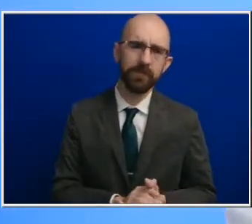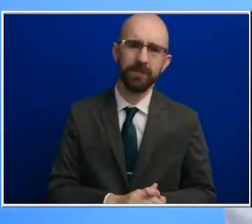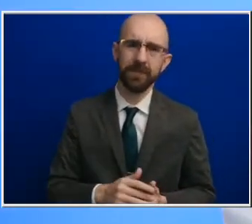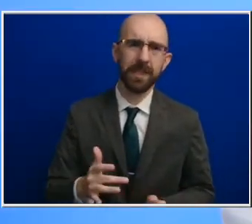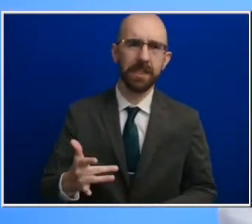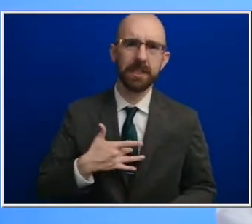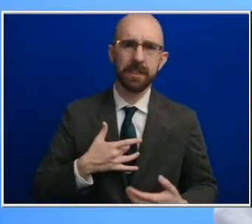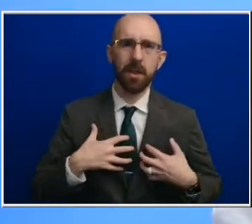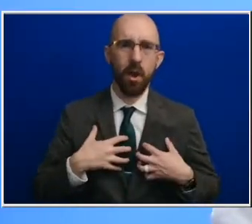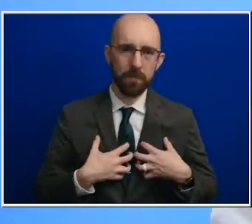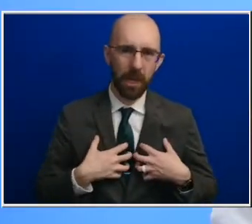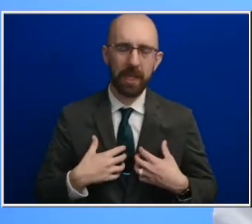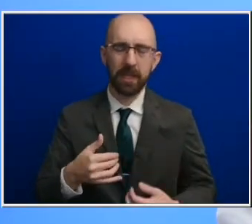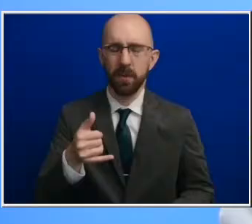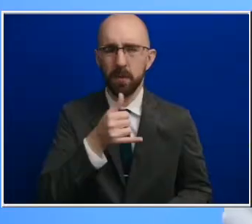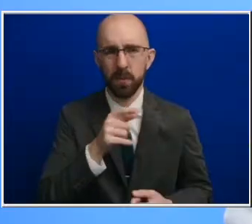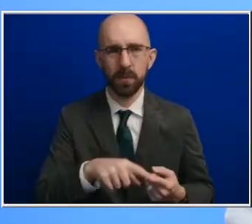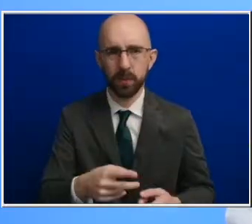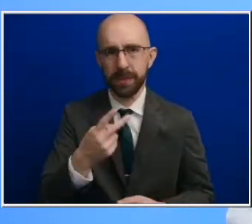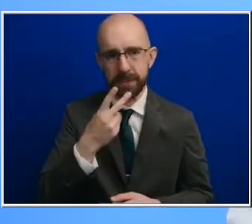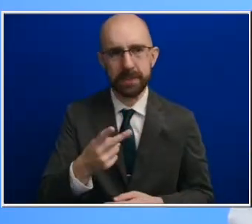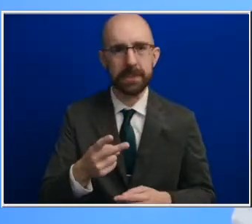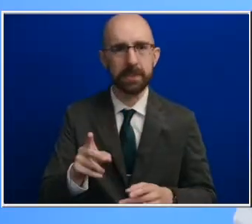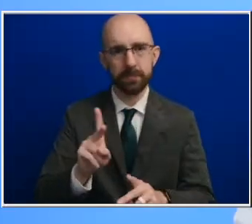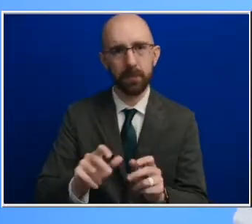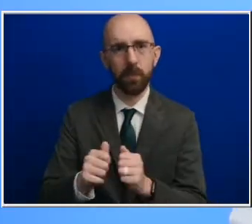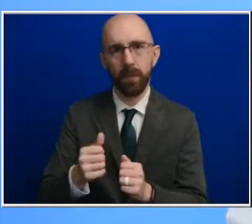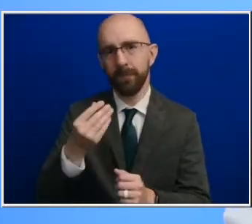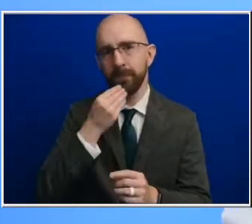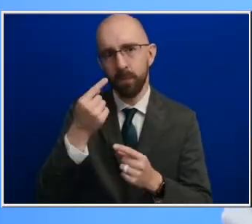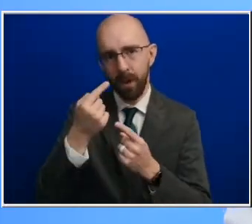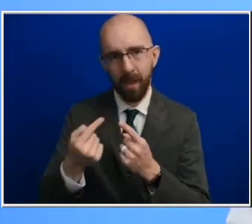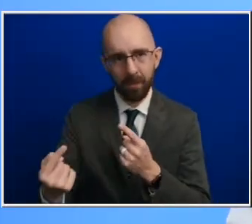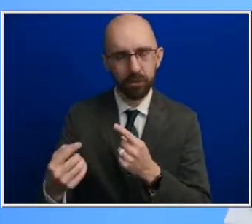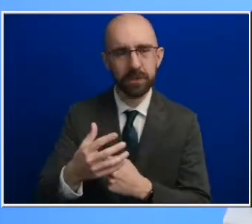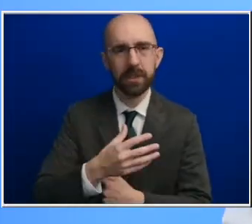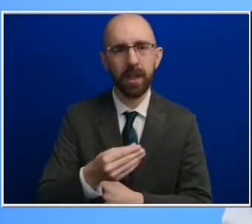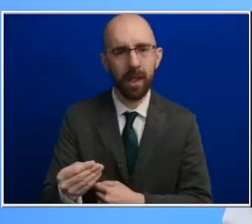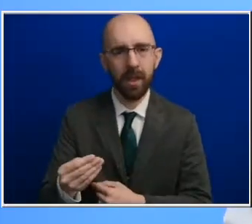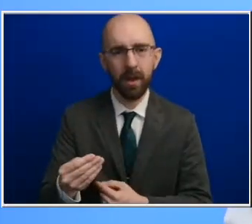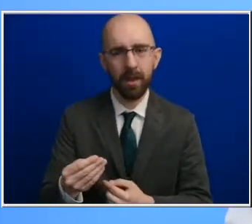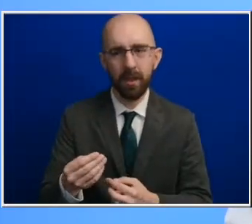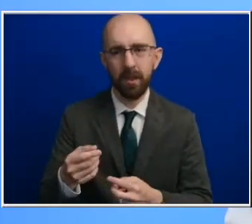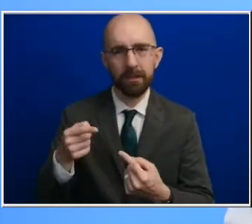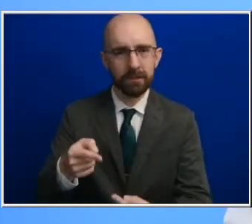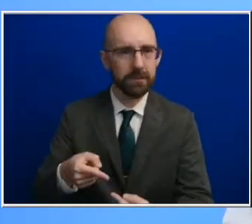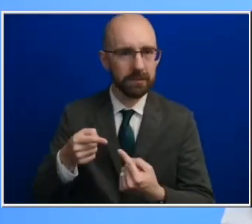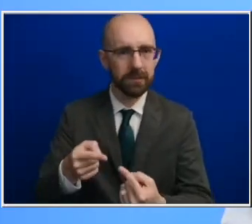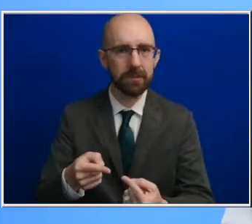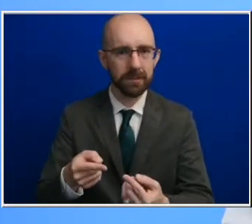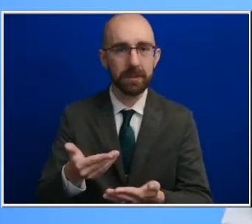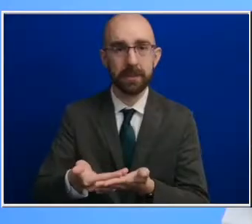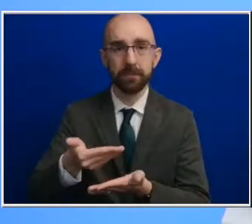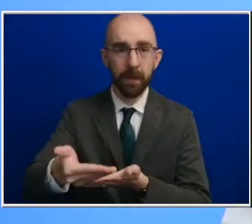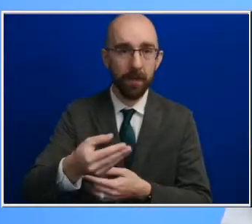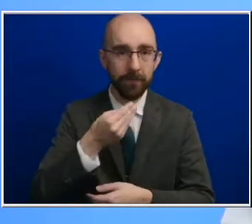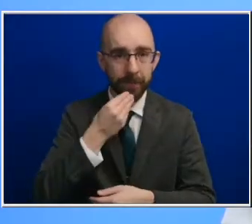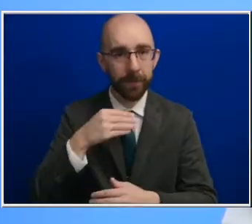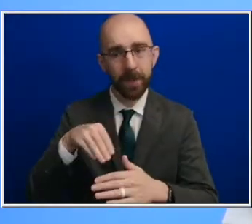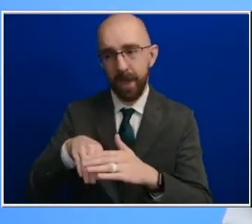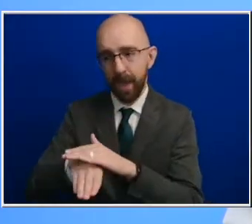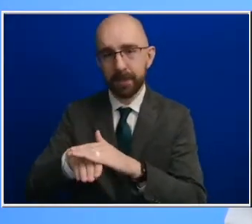heartbreaking to see people with food allergies and difficulties acquiring food, access to